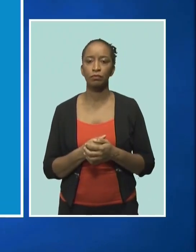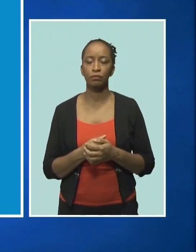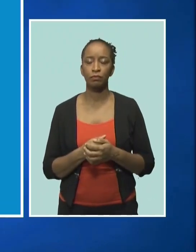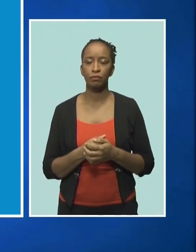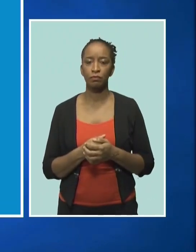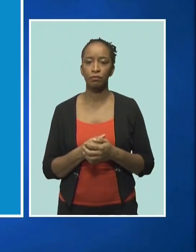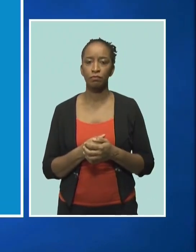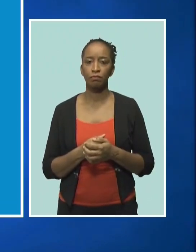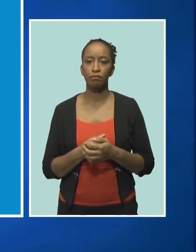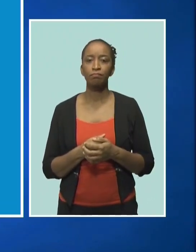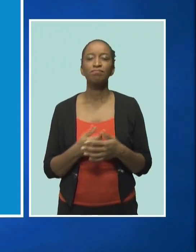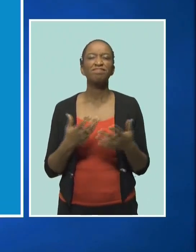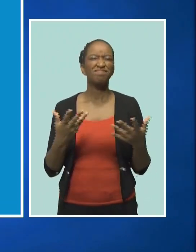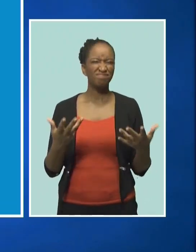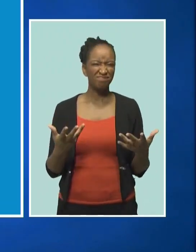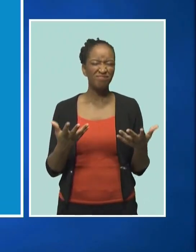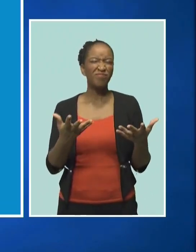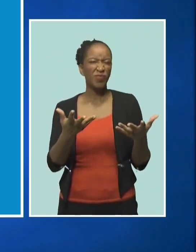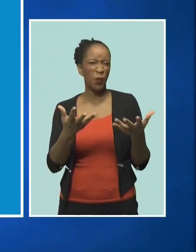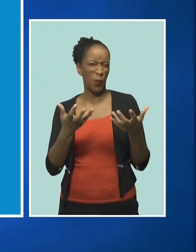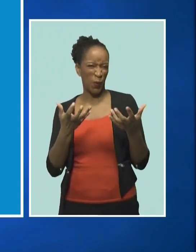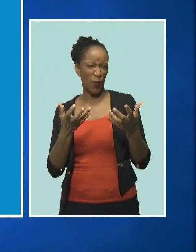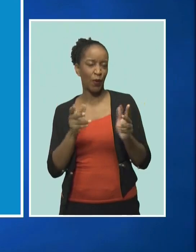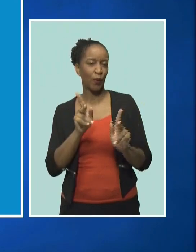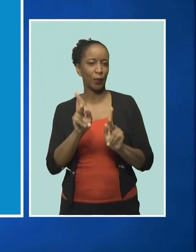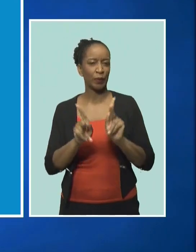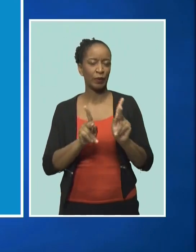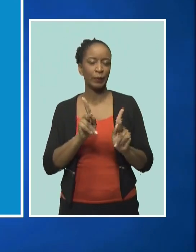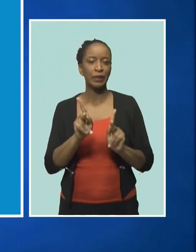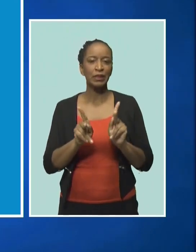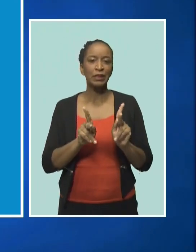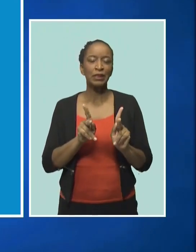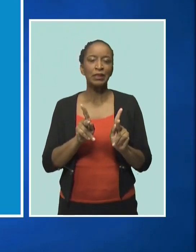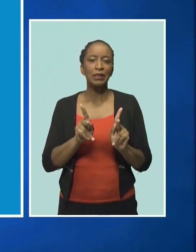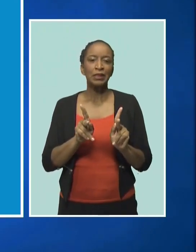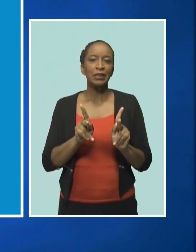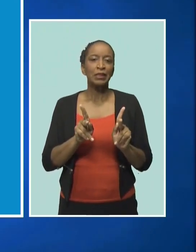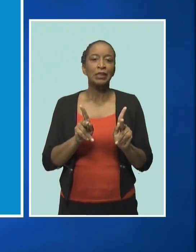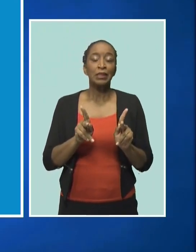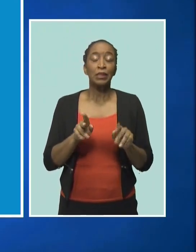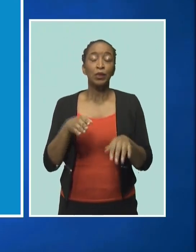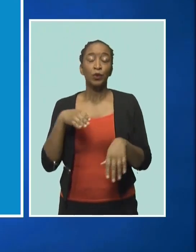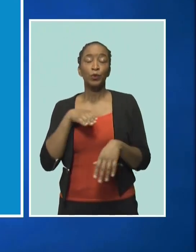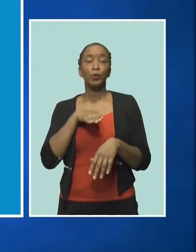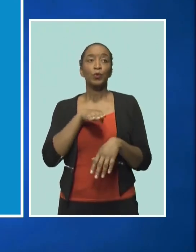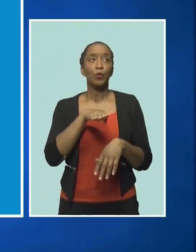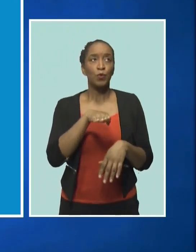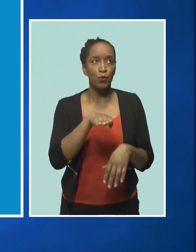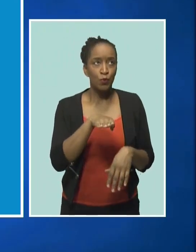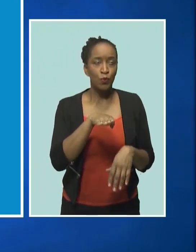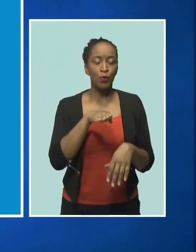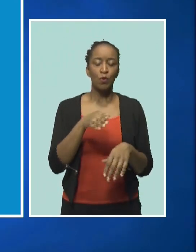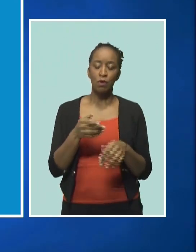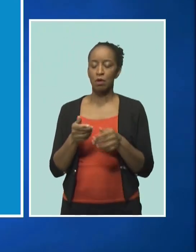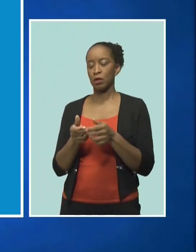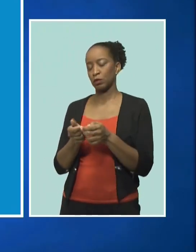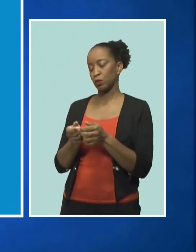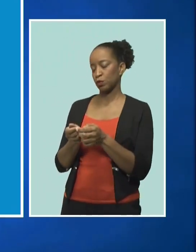So really, we just want people to stop messaging when they're driving, pull to the side of the